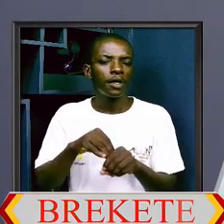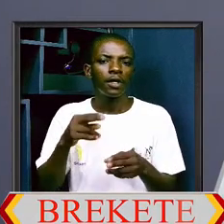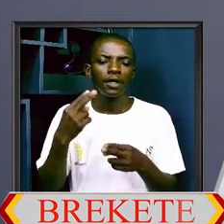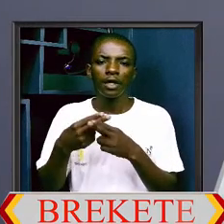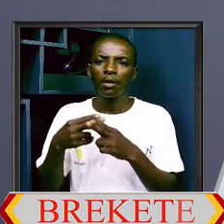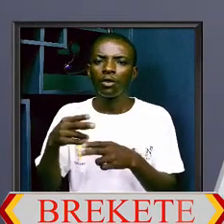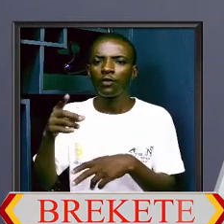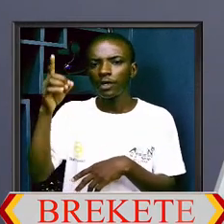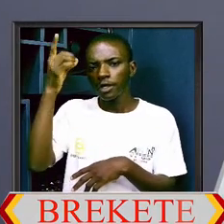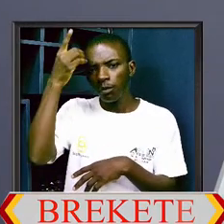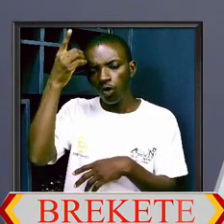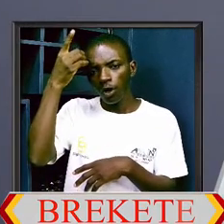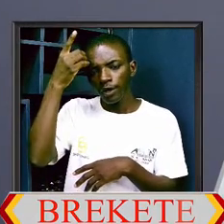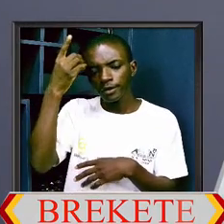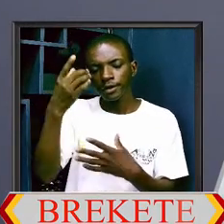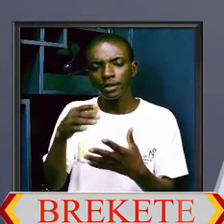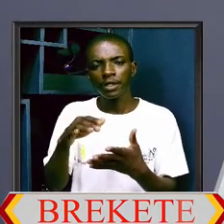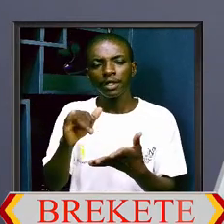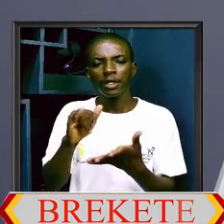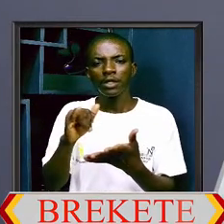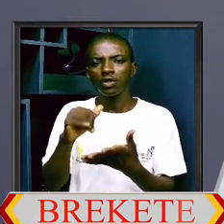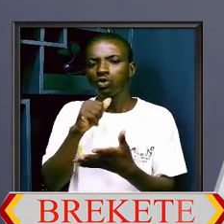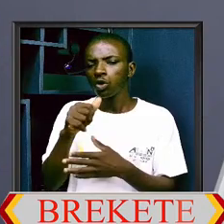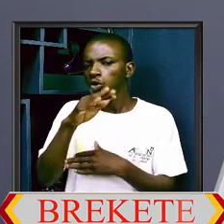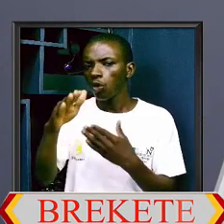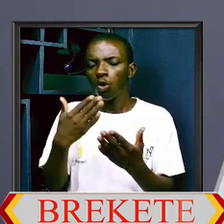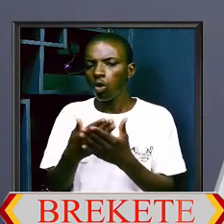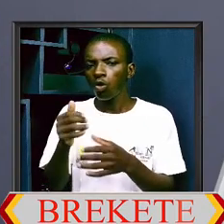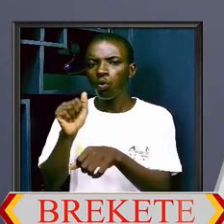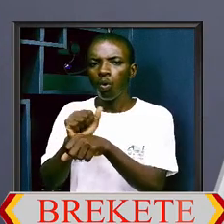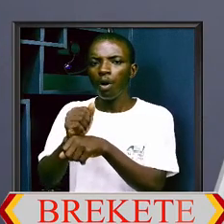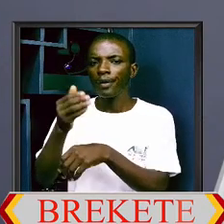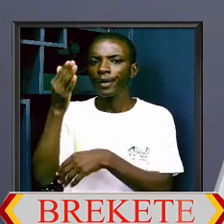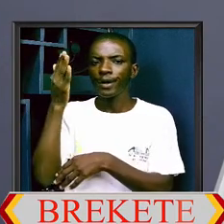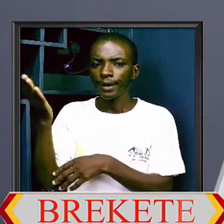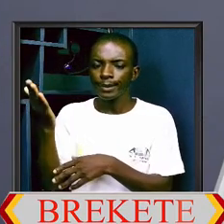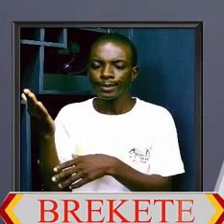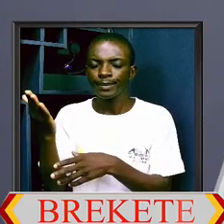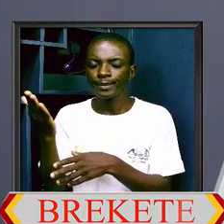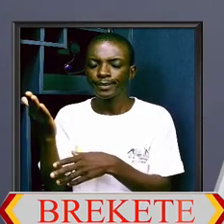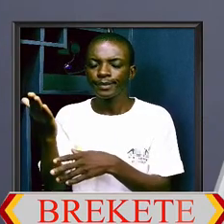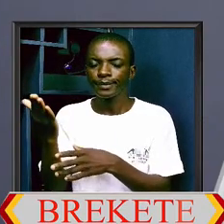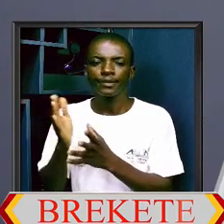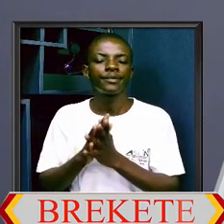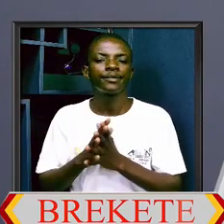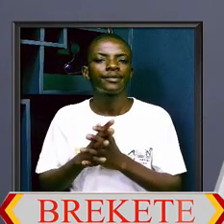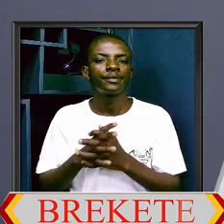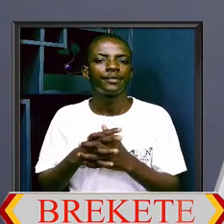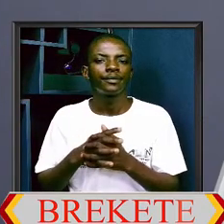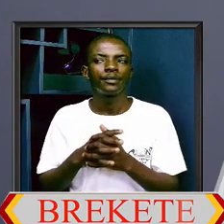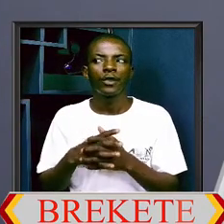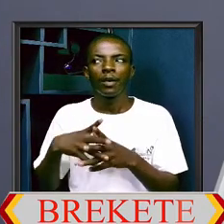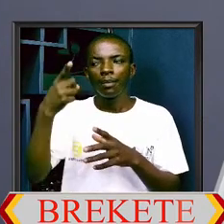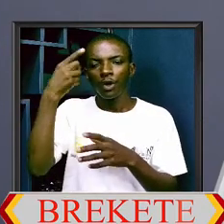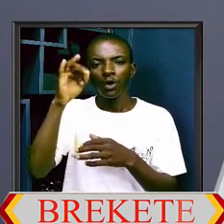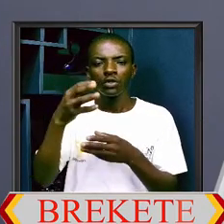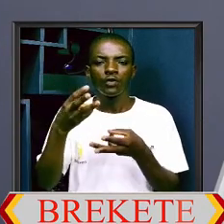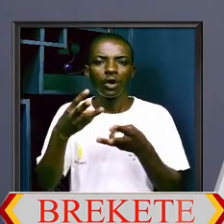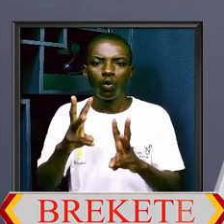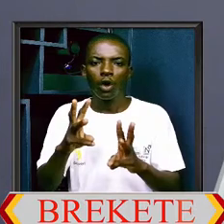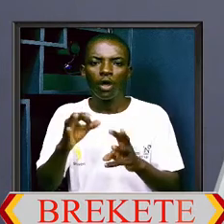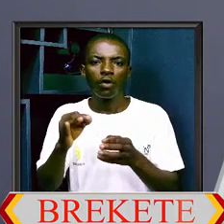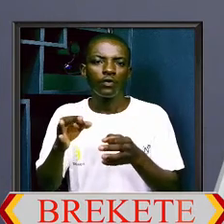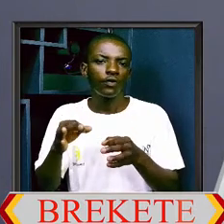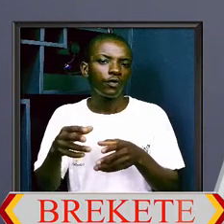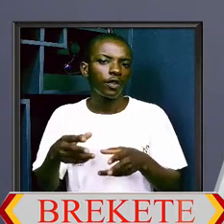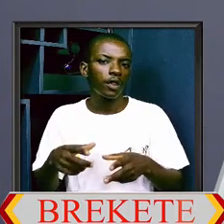name of democracy no no be all go walk there yes sir because of their way